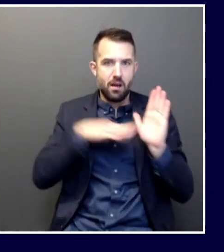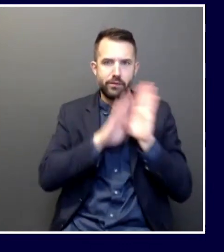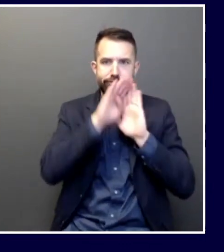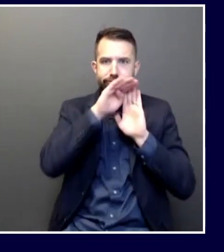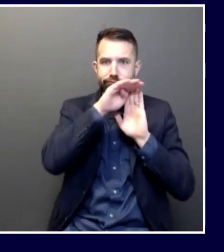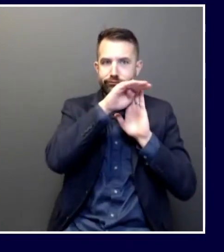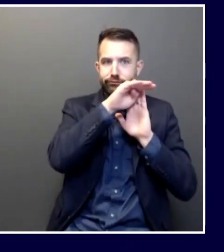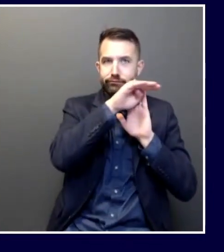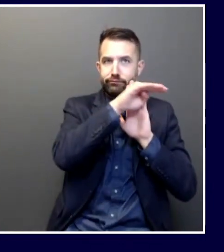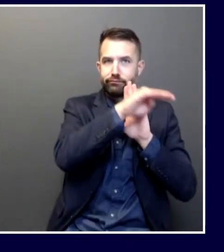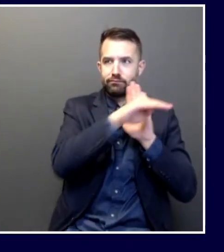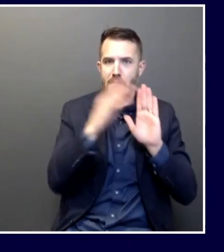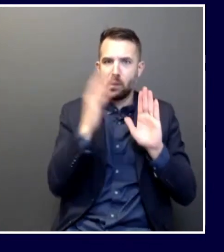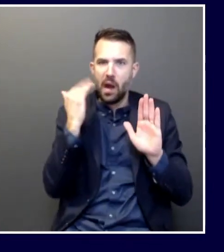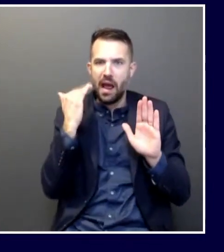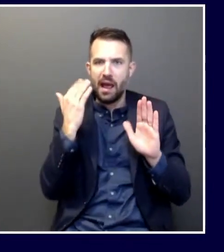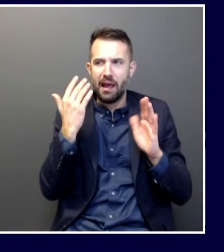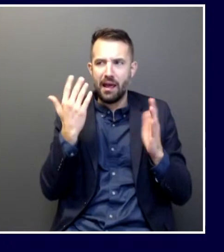surges?